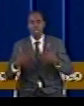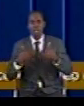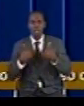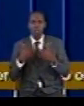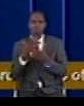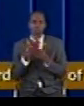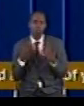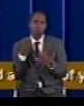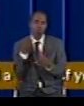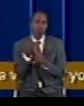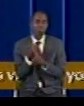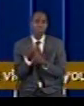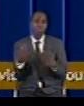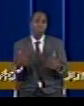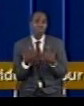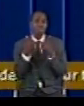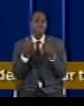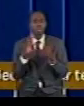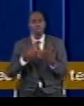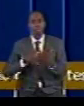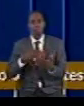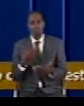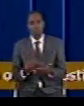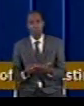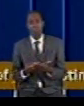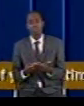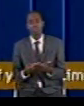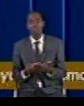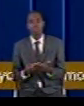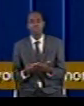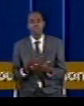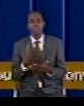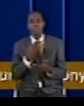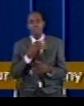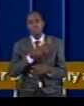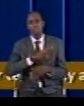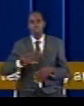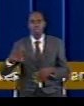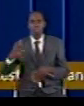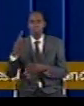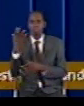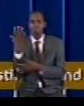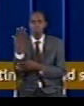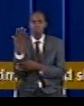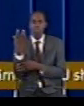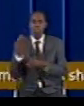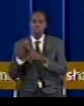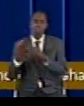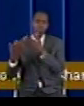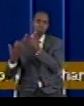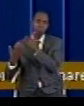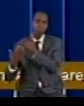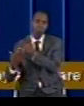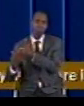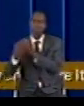fell. With the accident as I fell, my right hand from this shoulder, I couldn't raise it up.